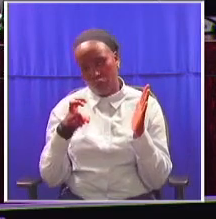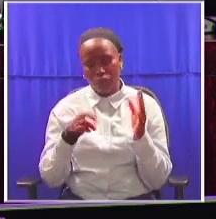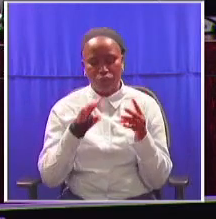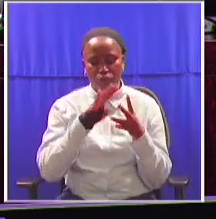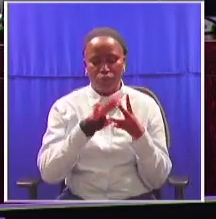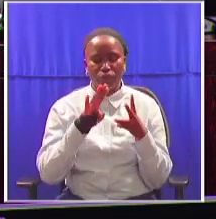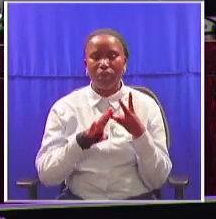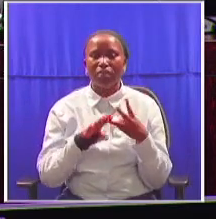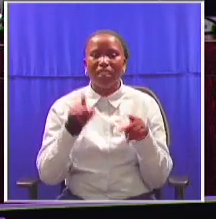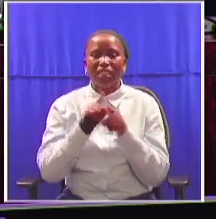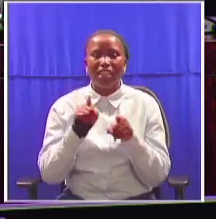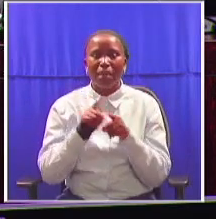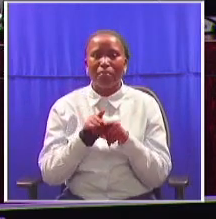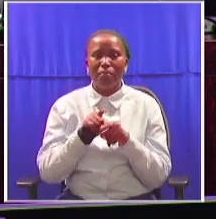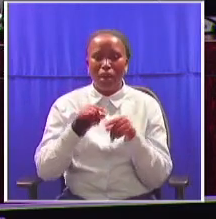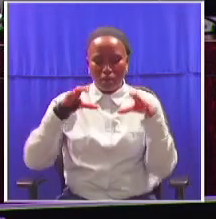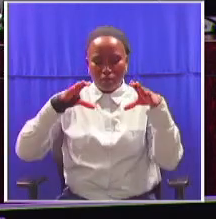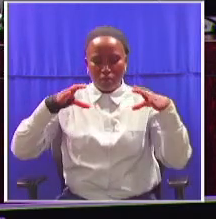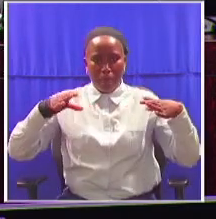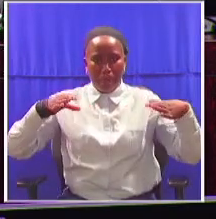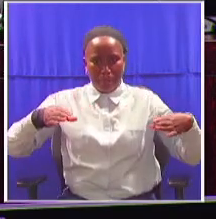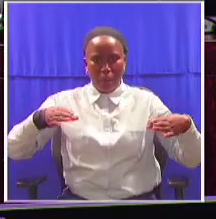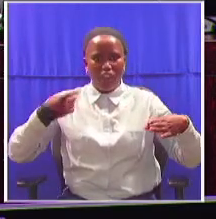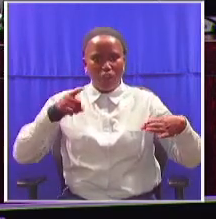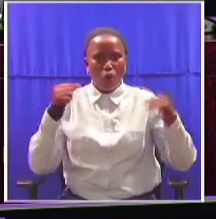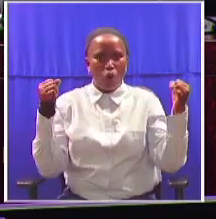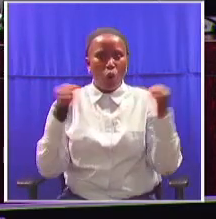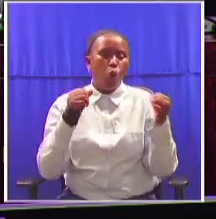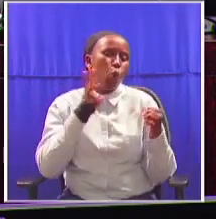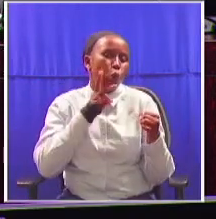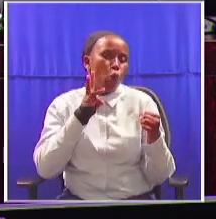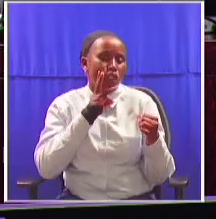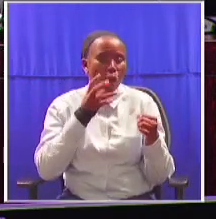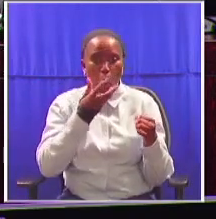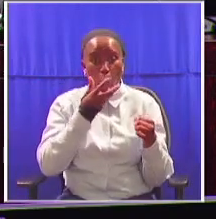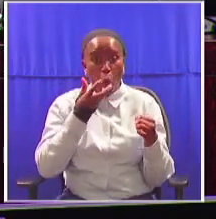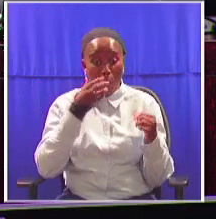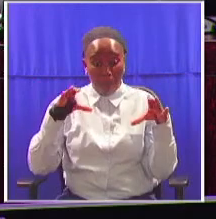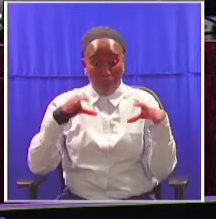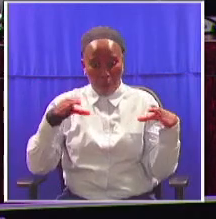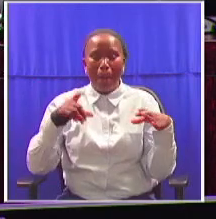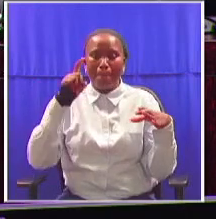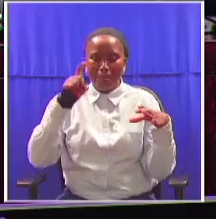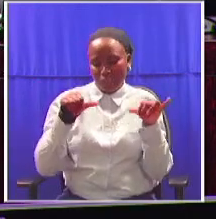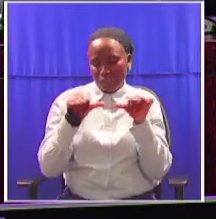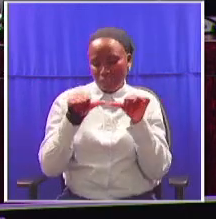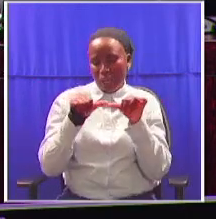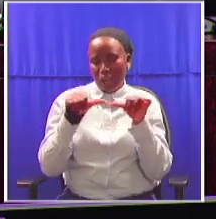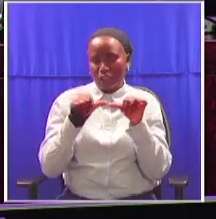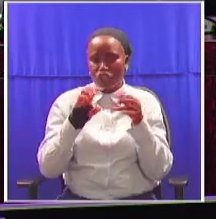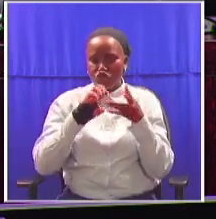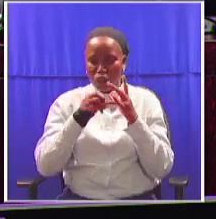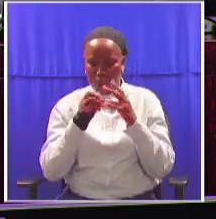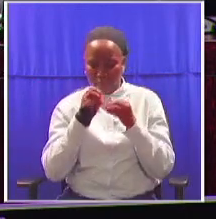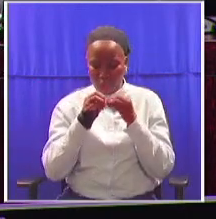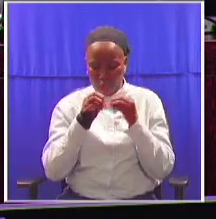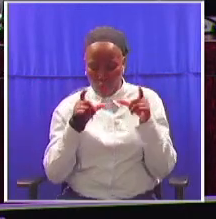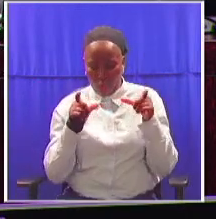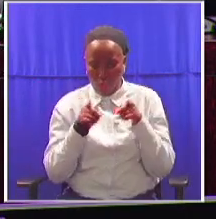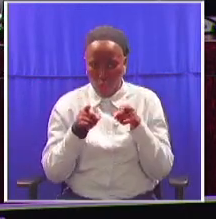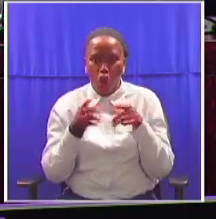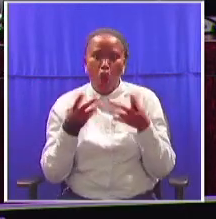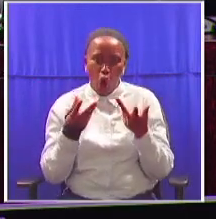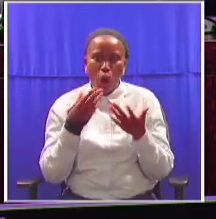our geysers to 60 degrees, installing a geyser blanket or geyser